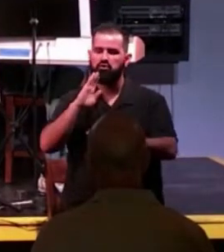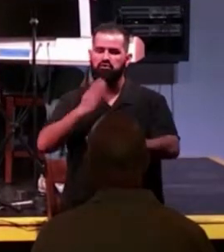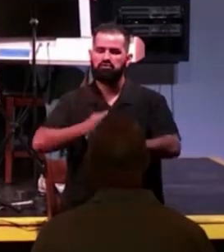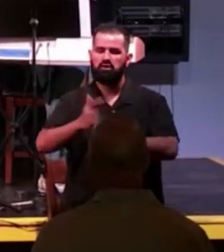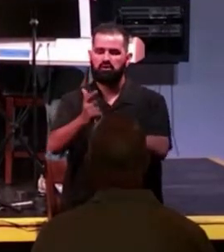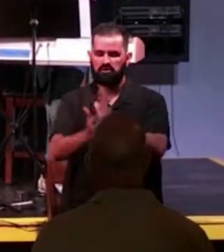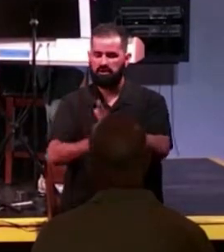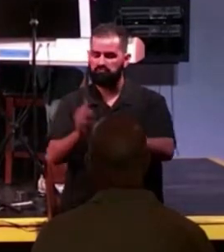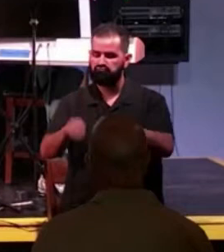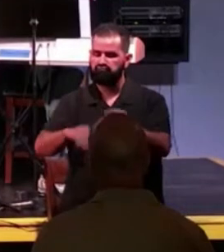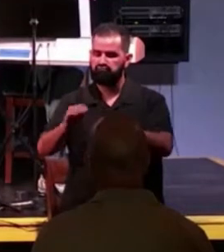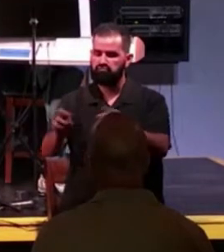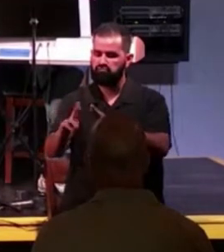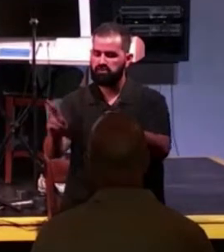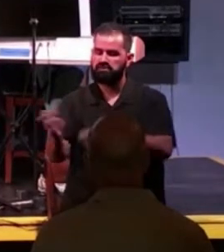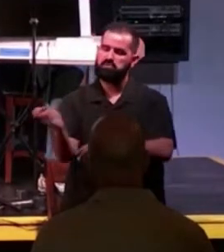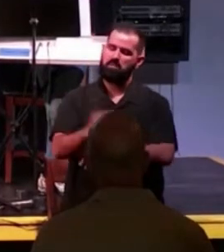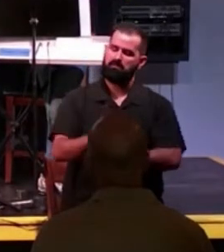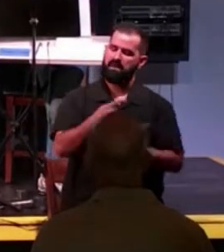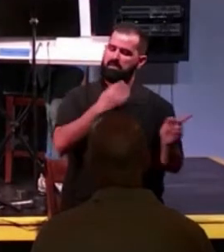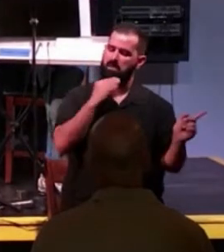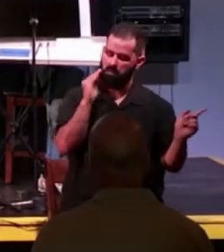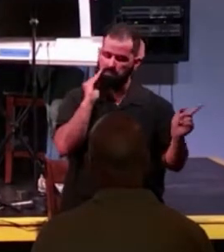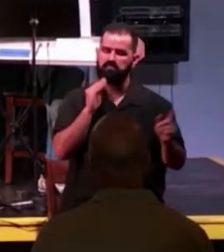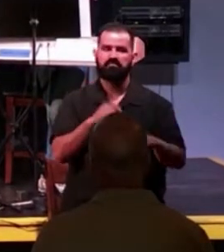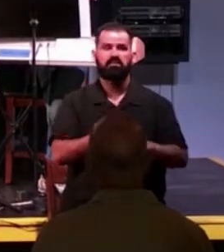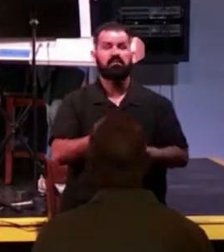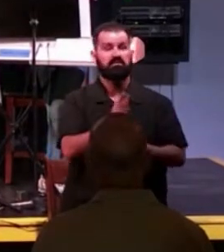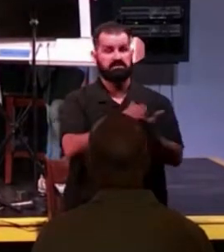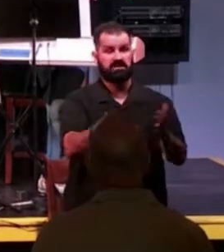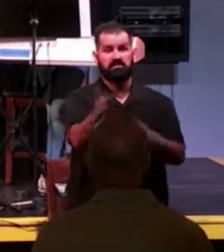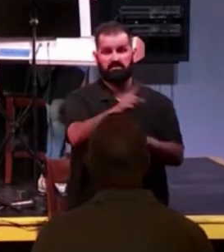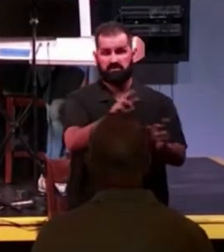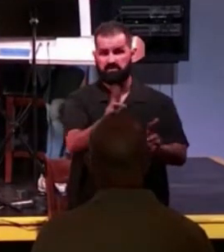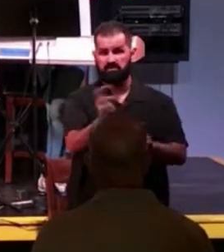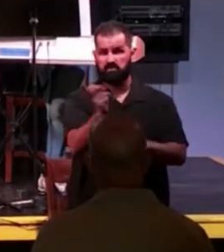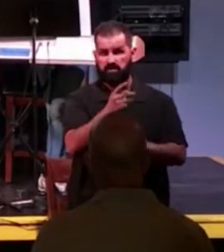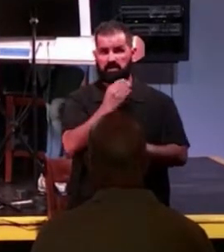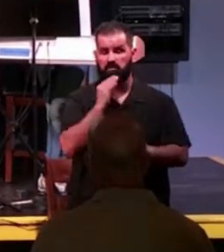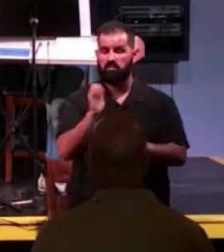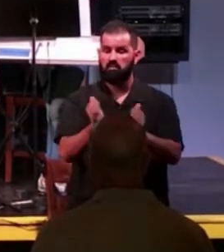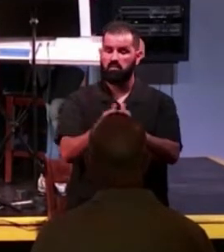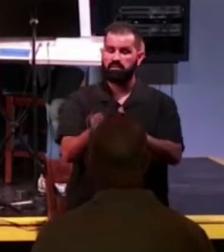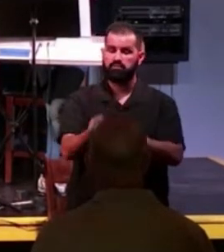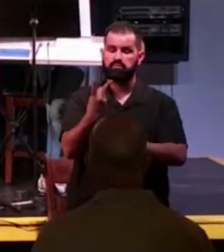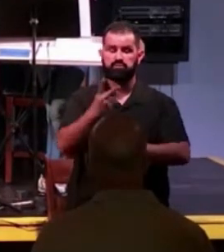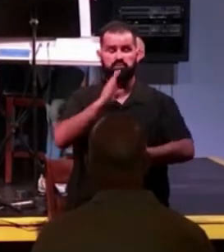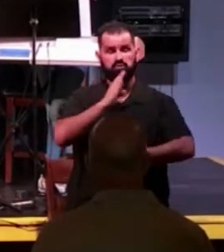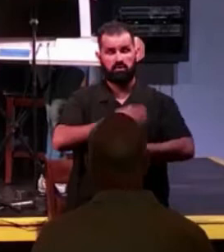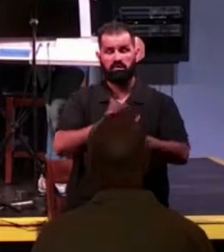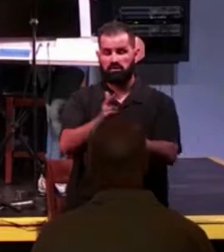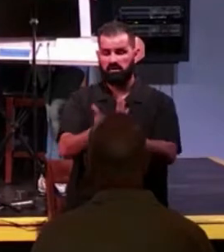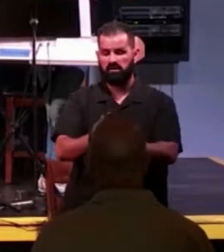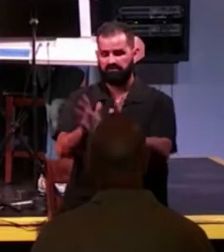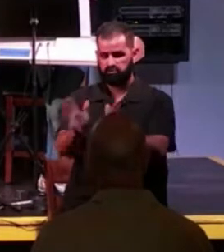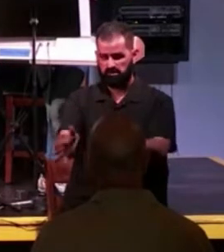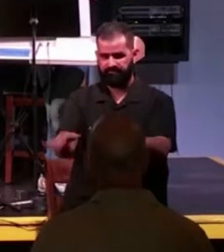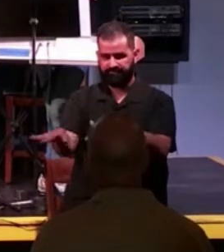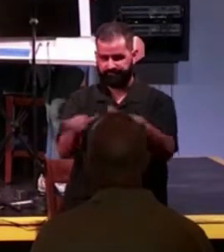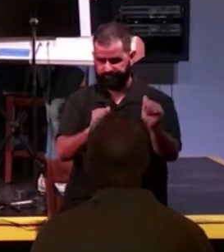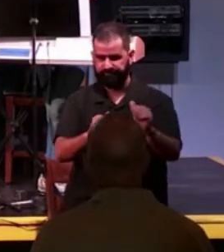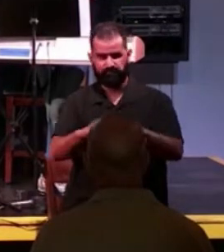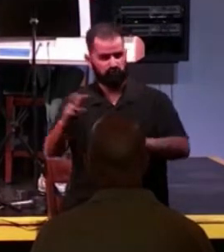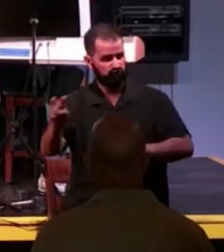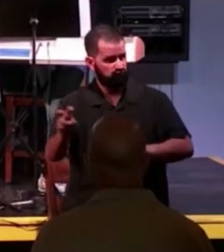here this morning, you're coming back home with the Lord today. With her two daughters-in-law, she left the place where she had been living and she set out